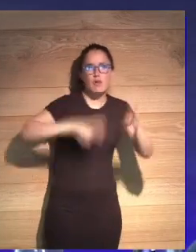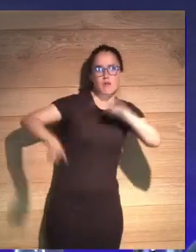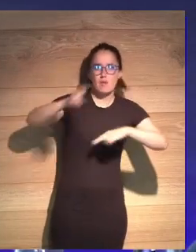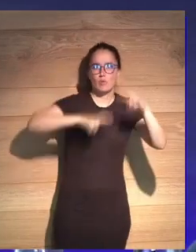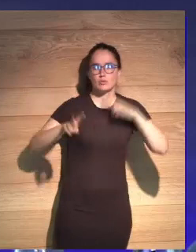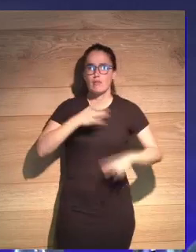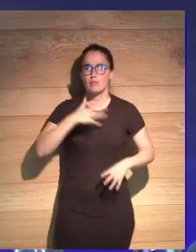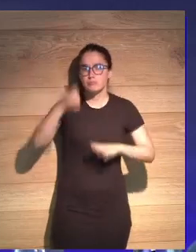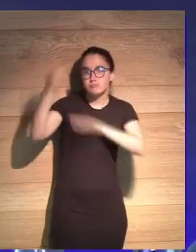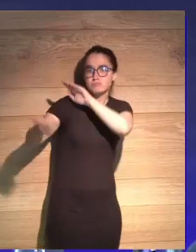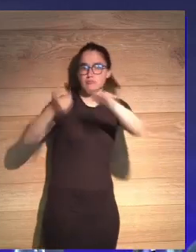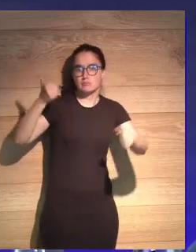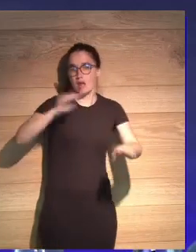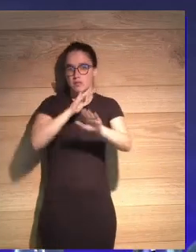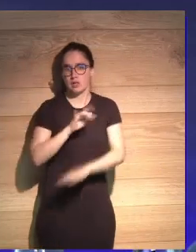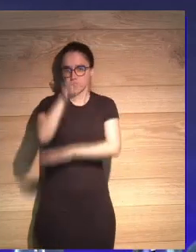rewarding us. We know that